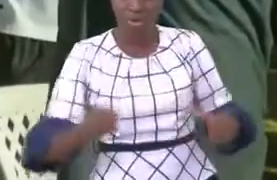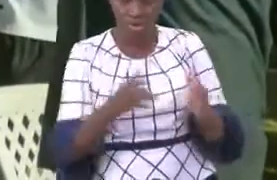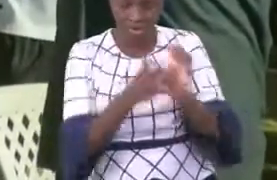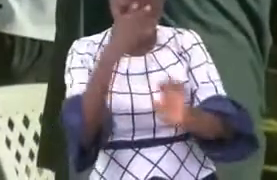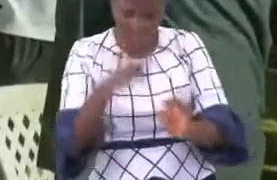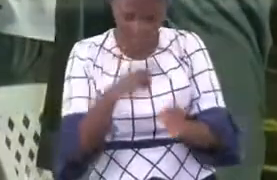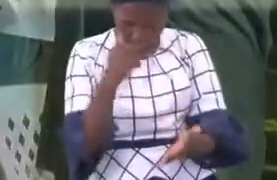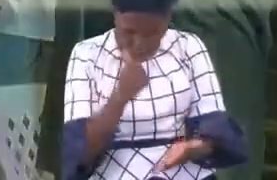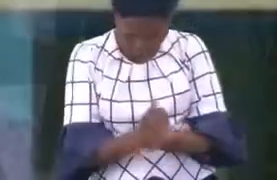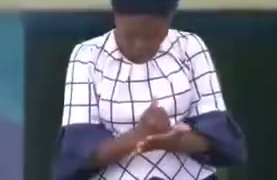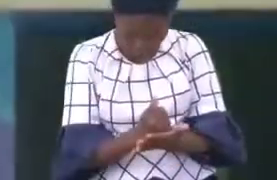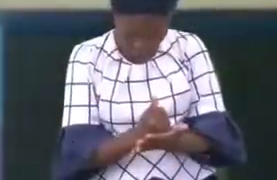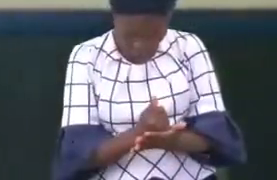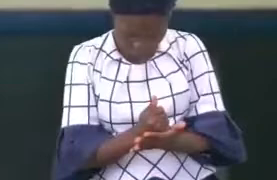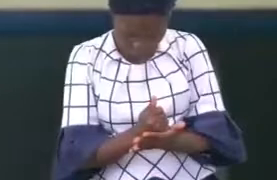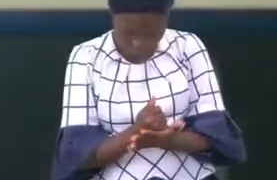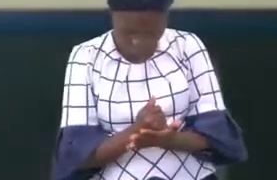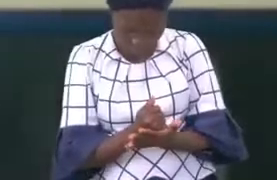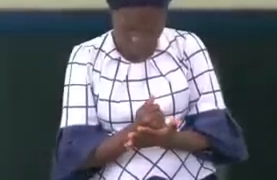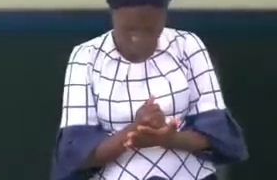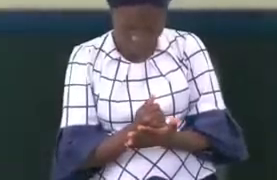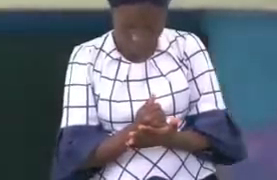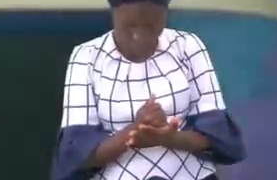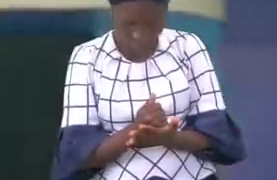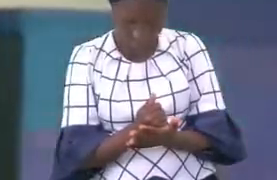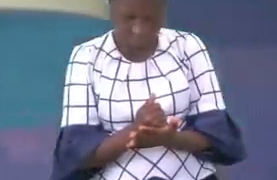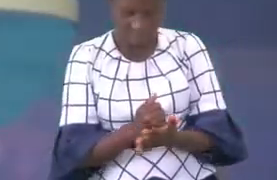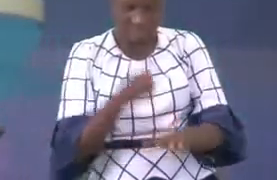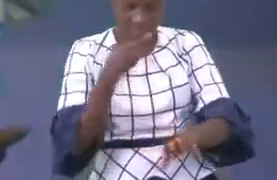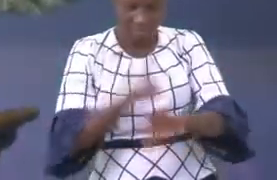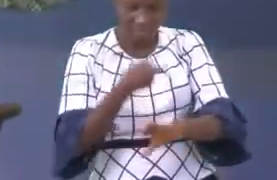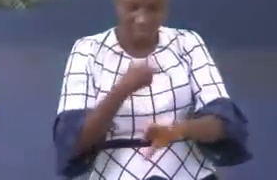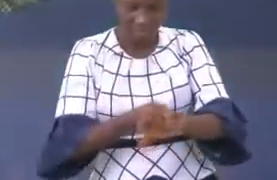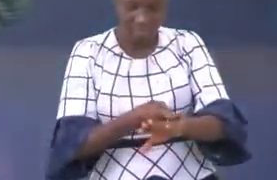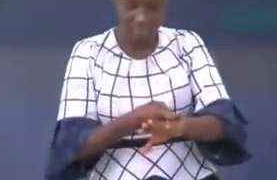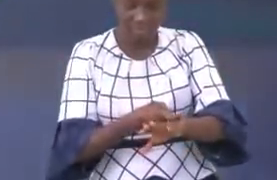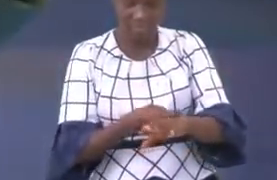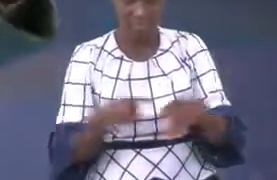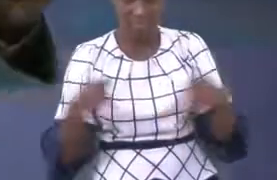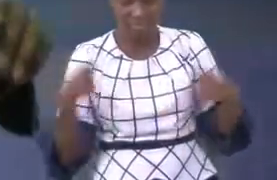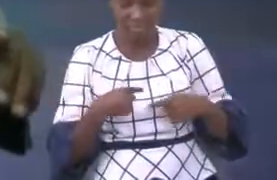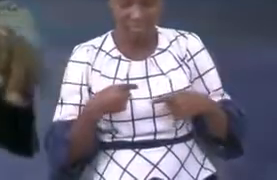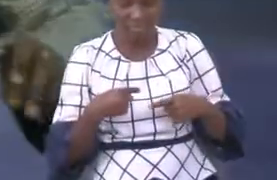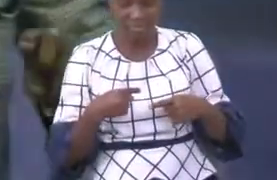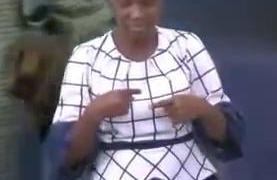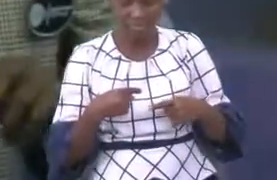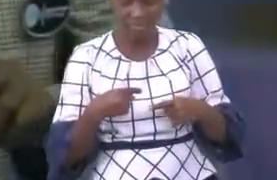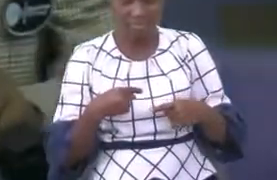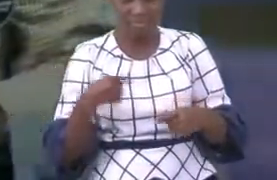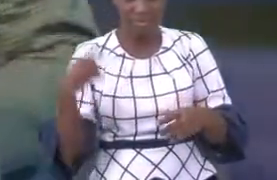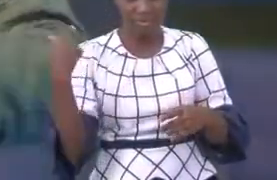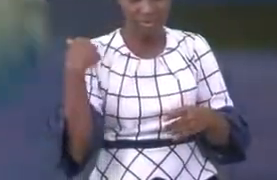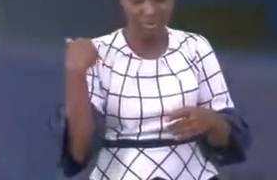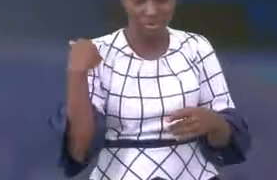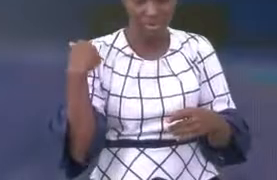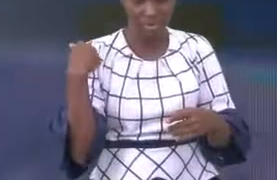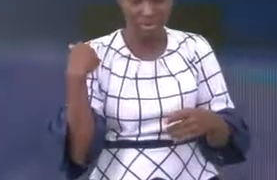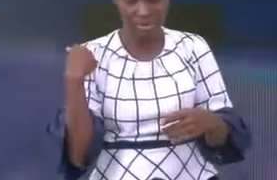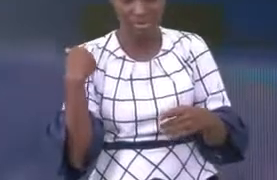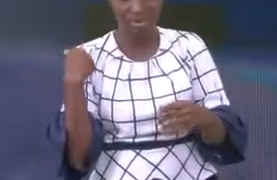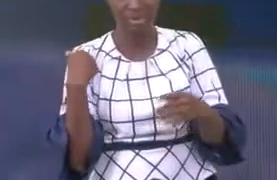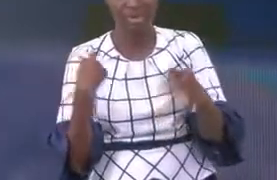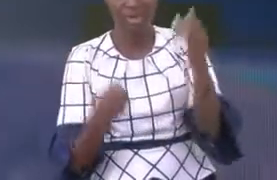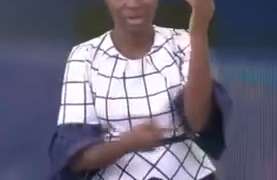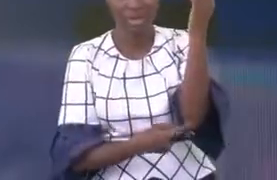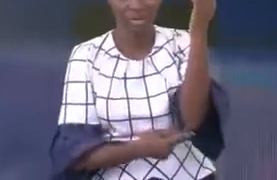Arthritis in your joints, shoulder, elbow, knees, waist, Lord, I